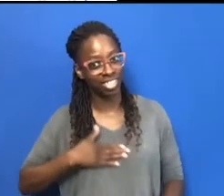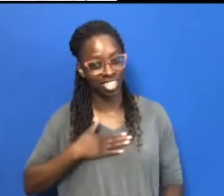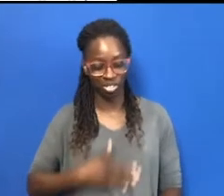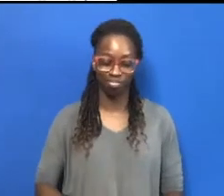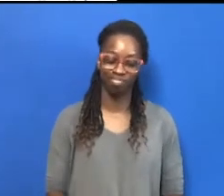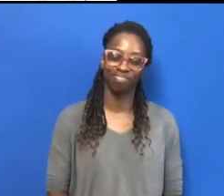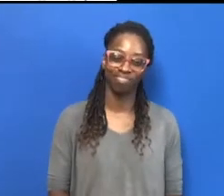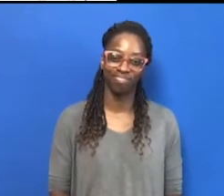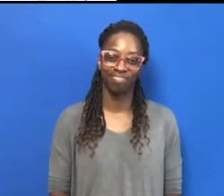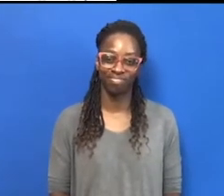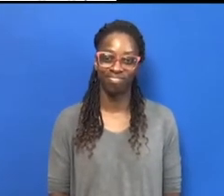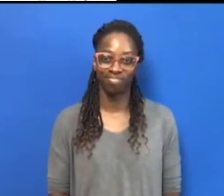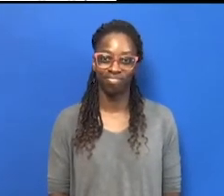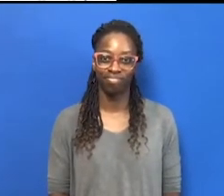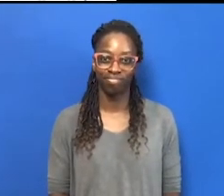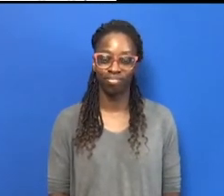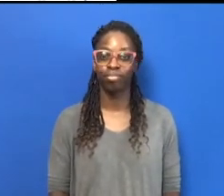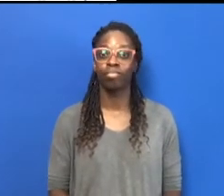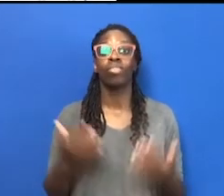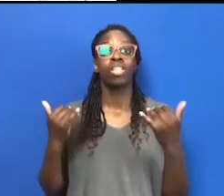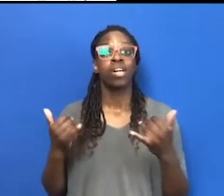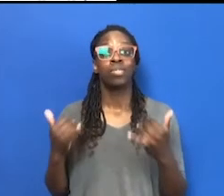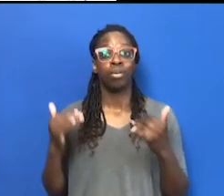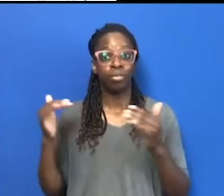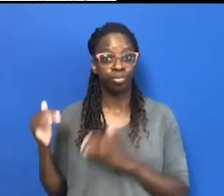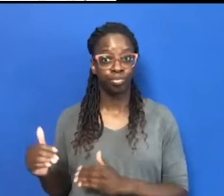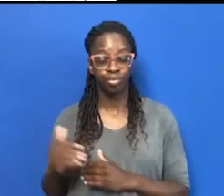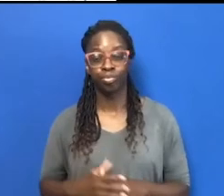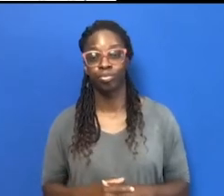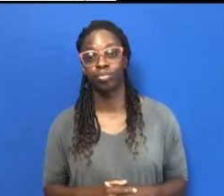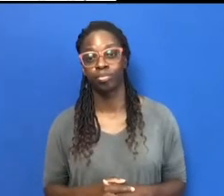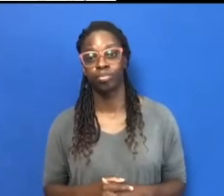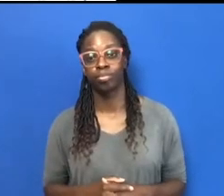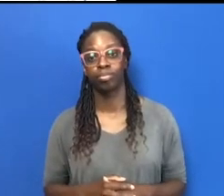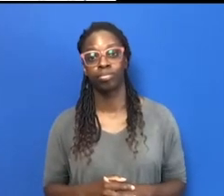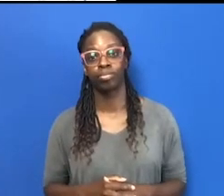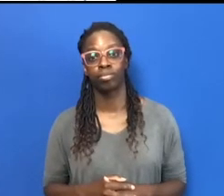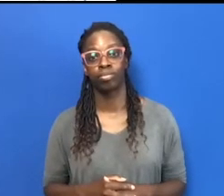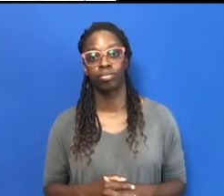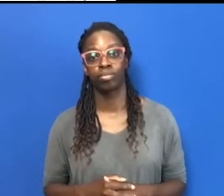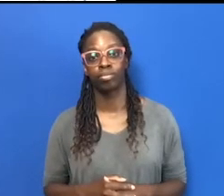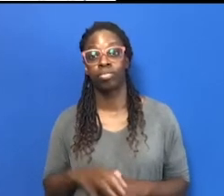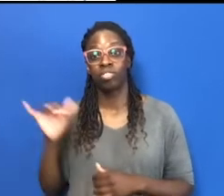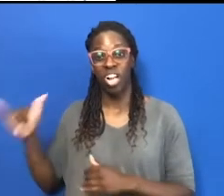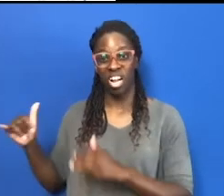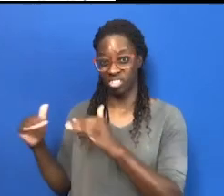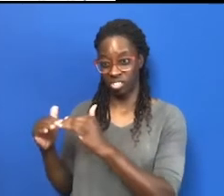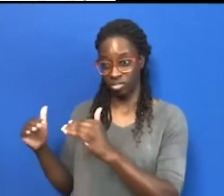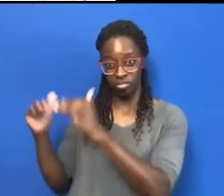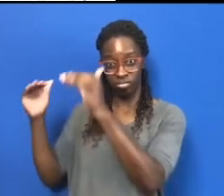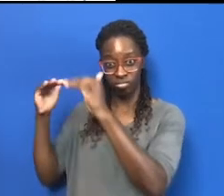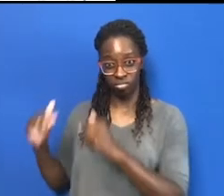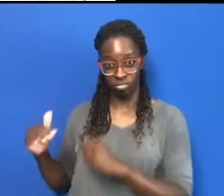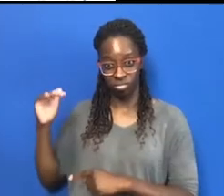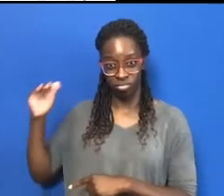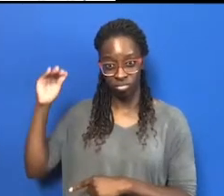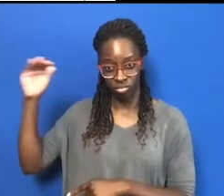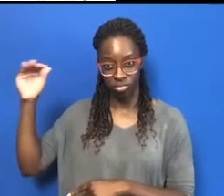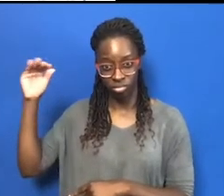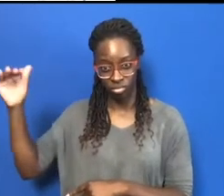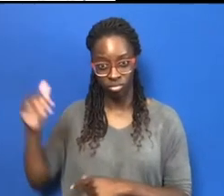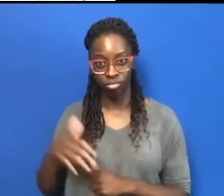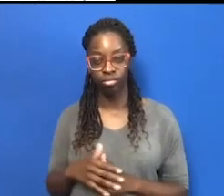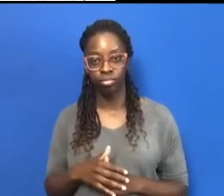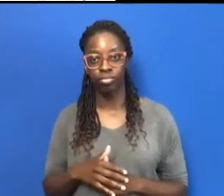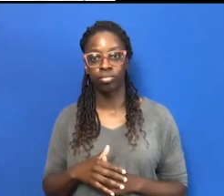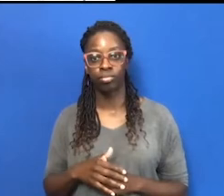So where are we on the development of the progressions? We've sent it out to domain area experts in